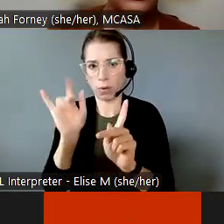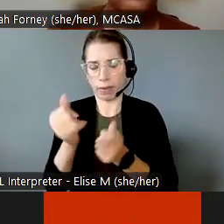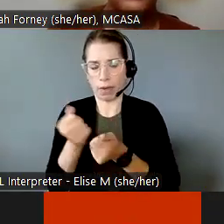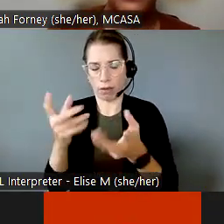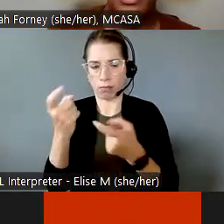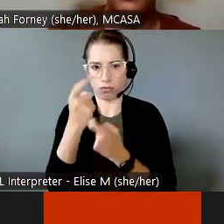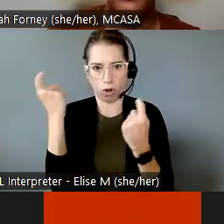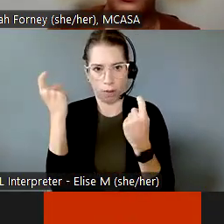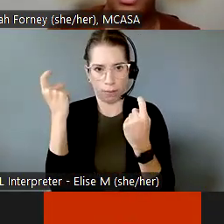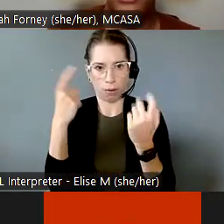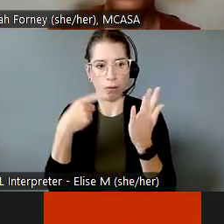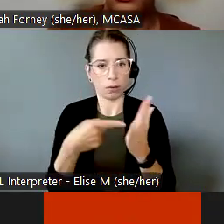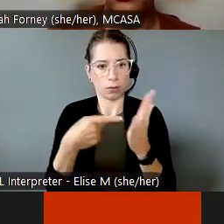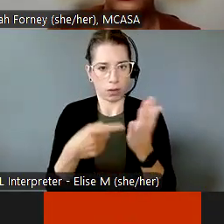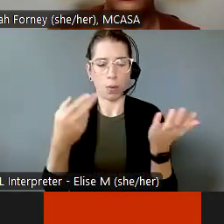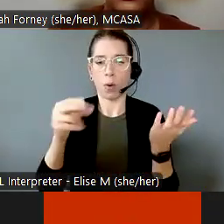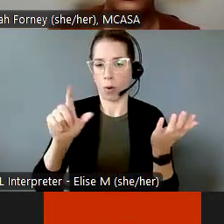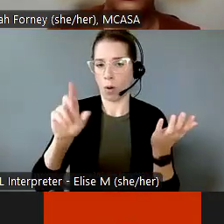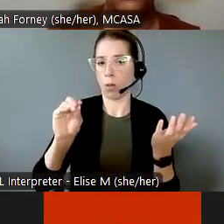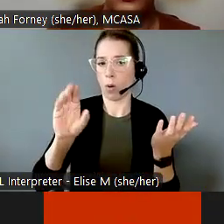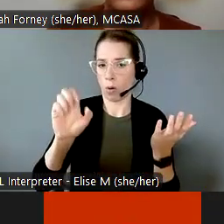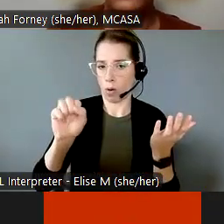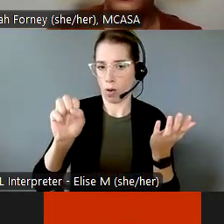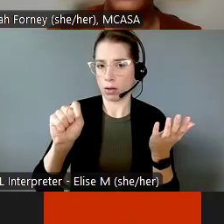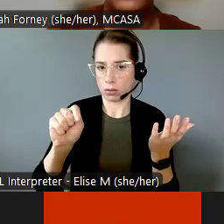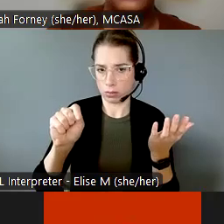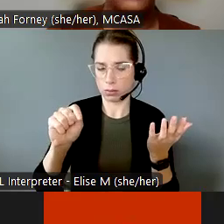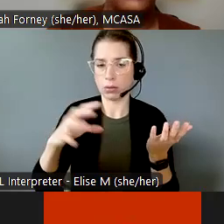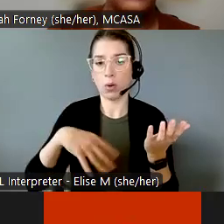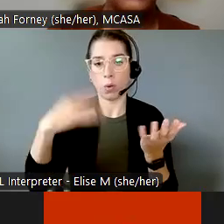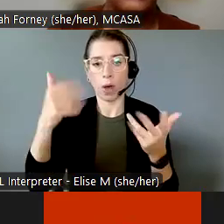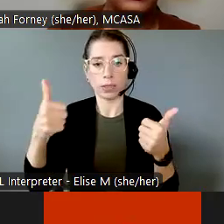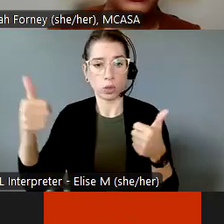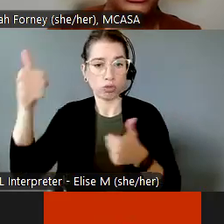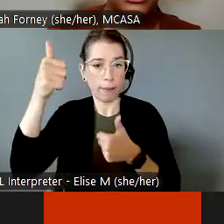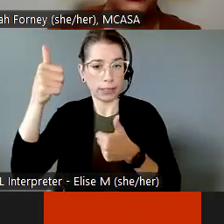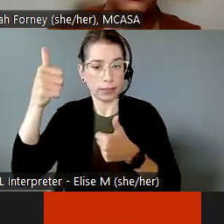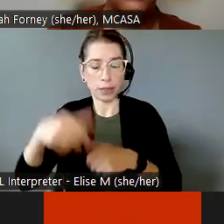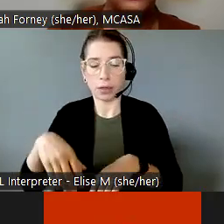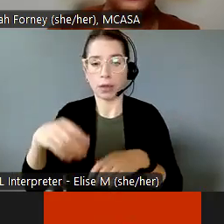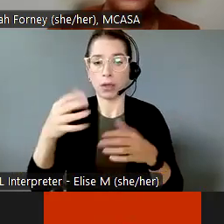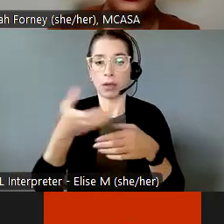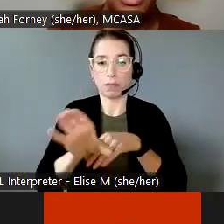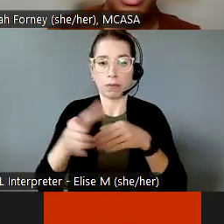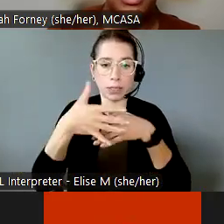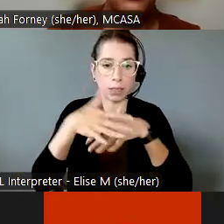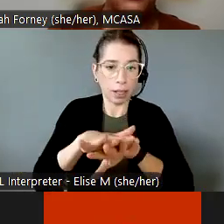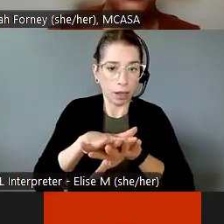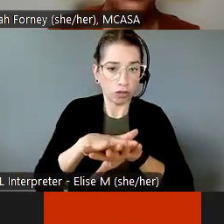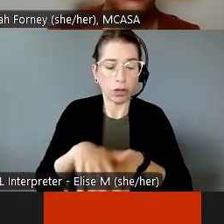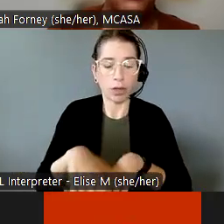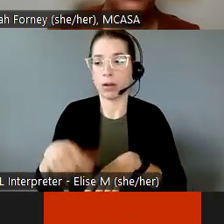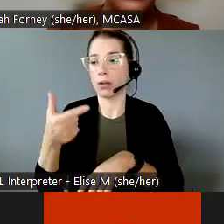So, examples of that can be Holocaust, white supremacy, assimilation,